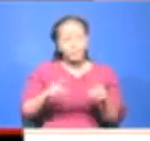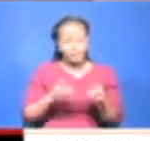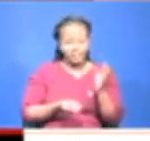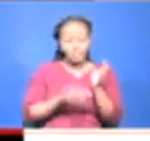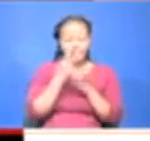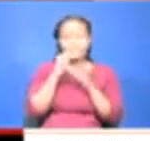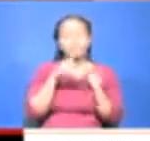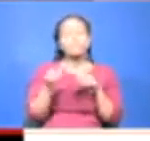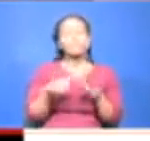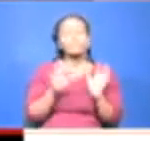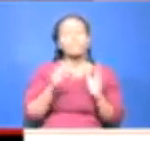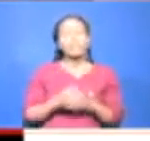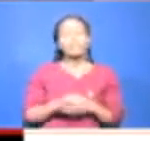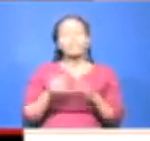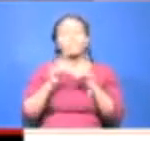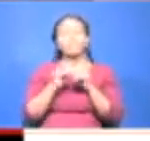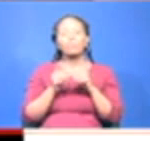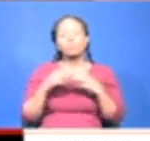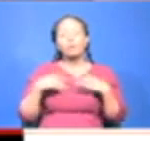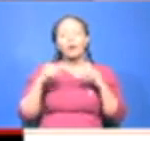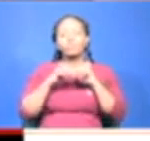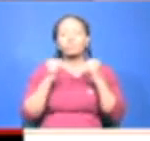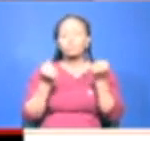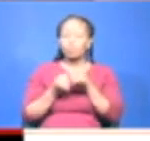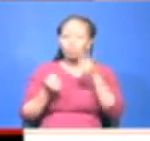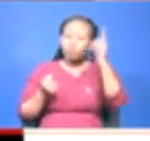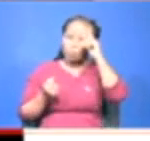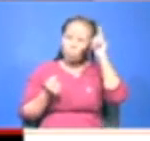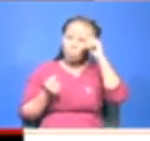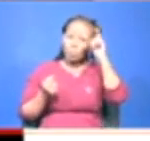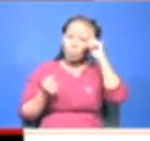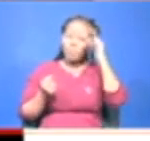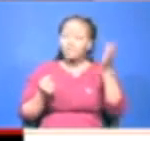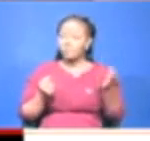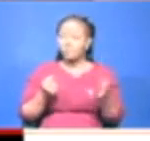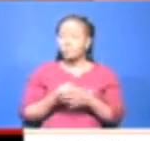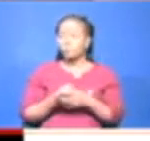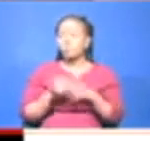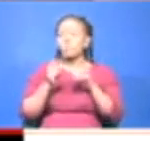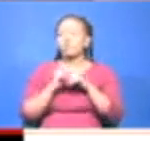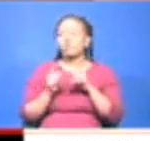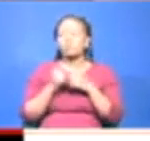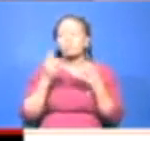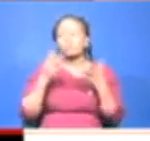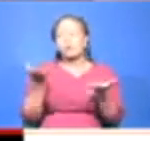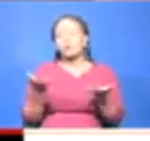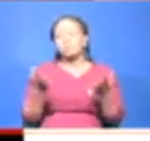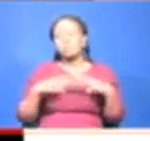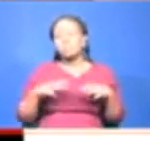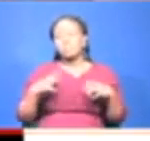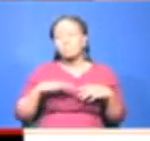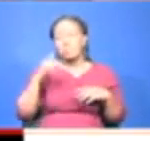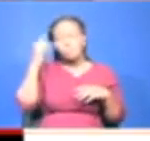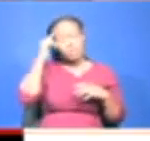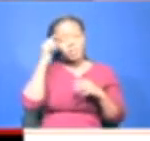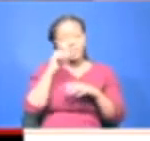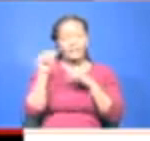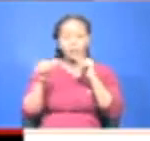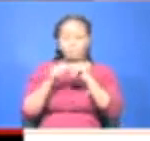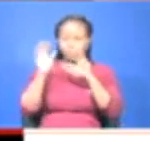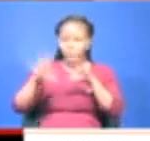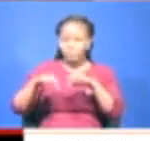said, there is also a social perception. And so you're absolutely right? On the social perception side, we need to start in